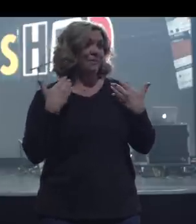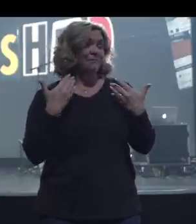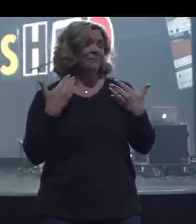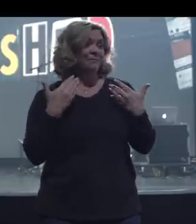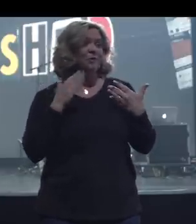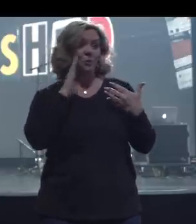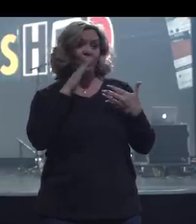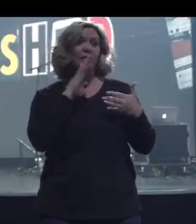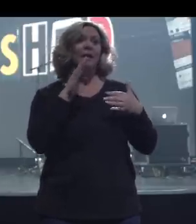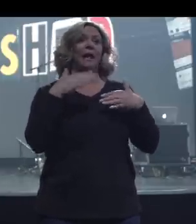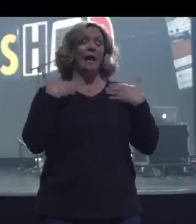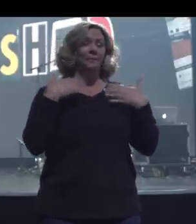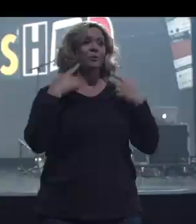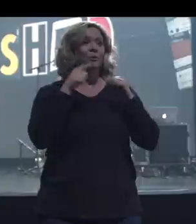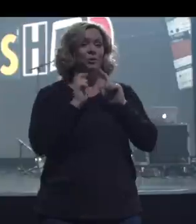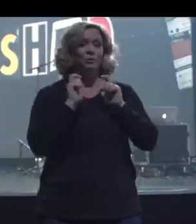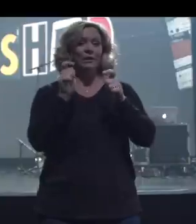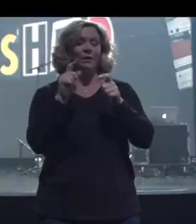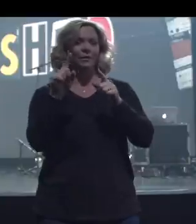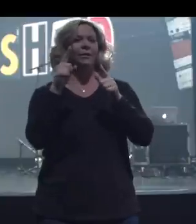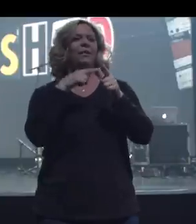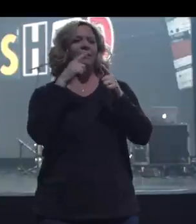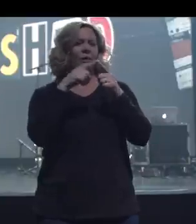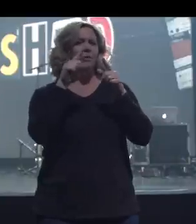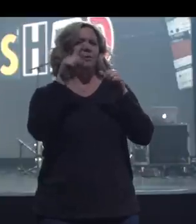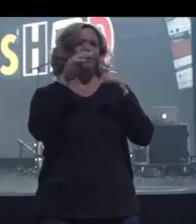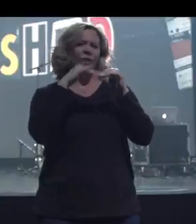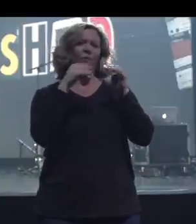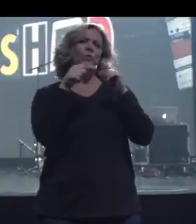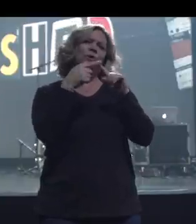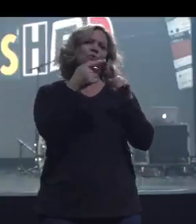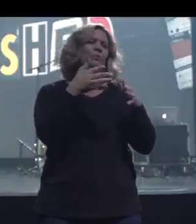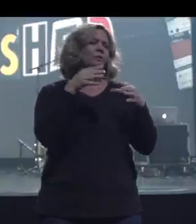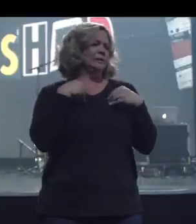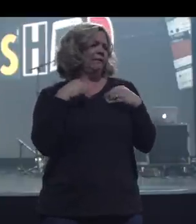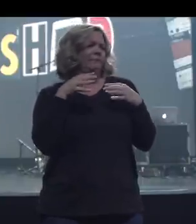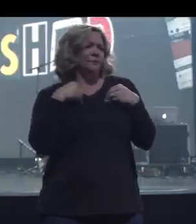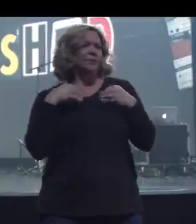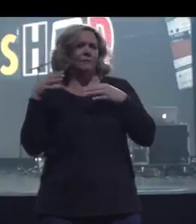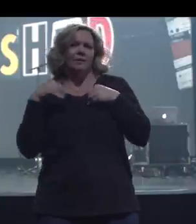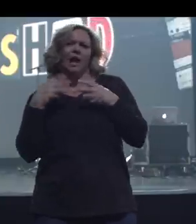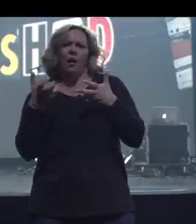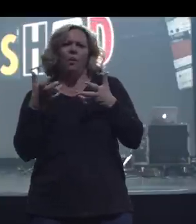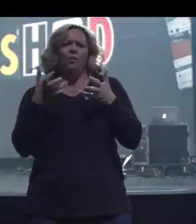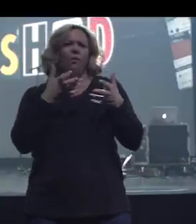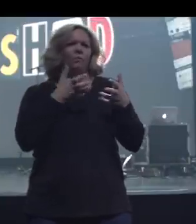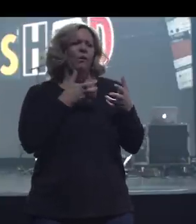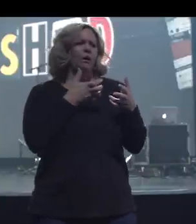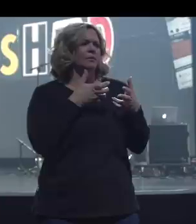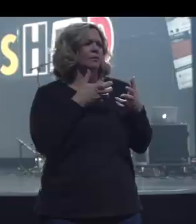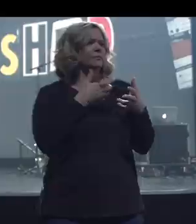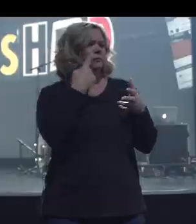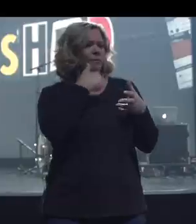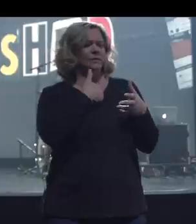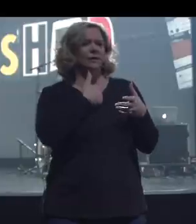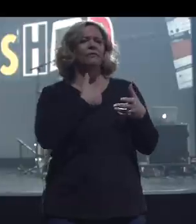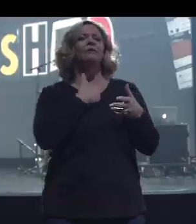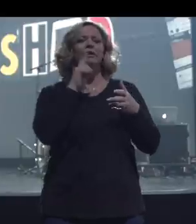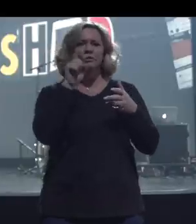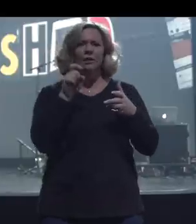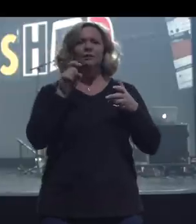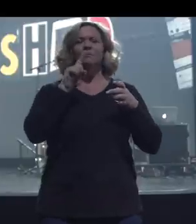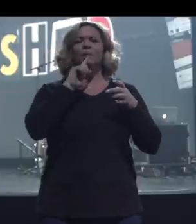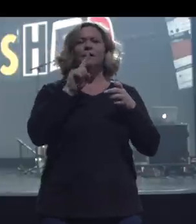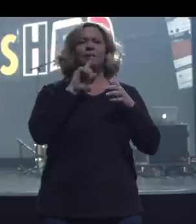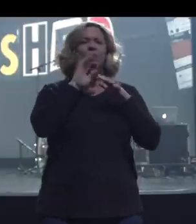will be happier when you give than when you receive, when you consume all the time. God didn't design you to be a consumer, but to be a river where